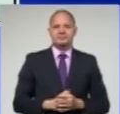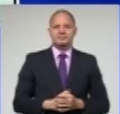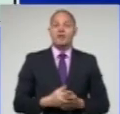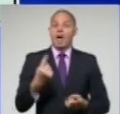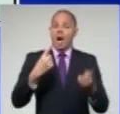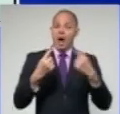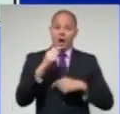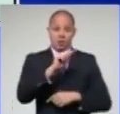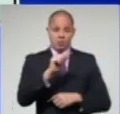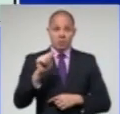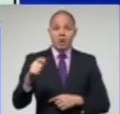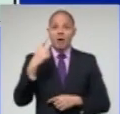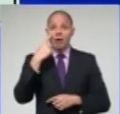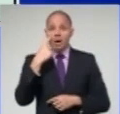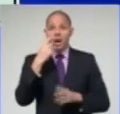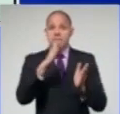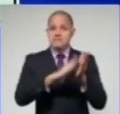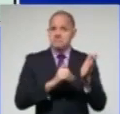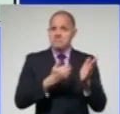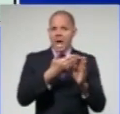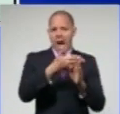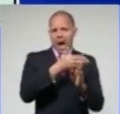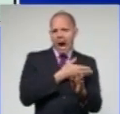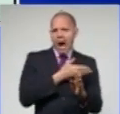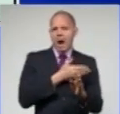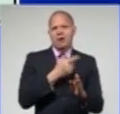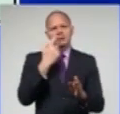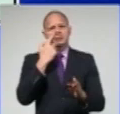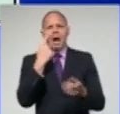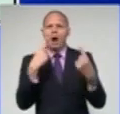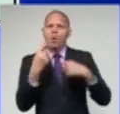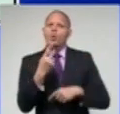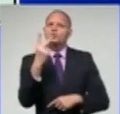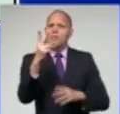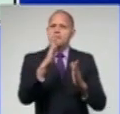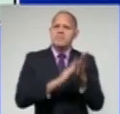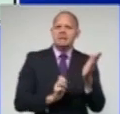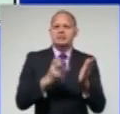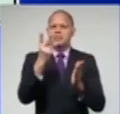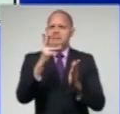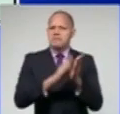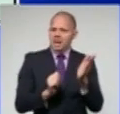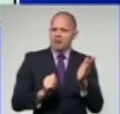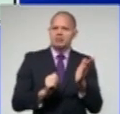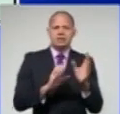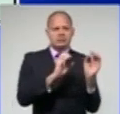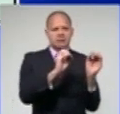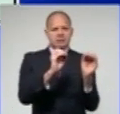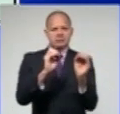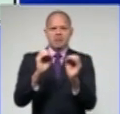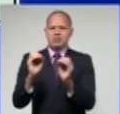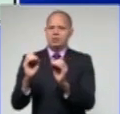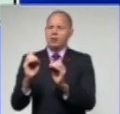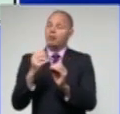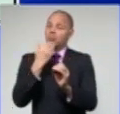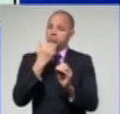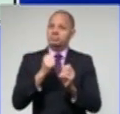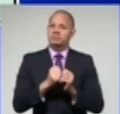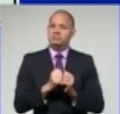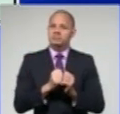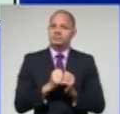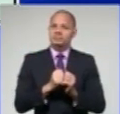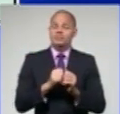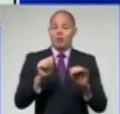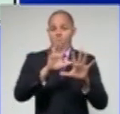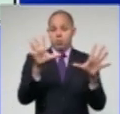the provinces of Cienfuegos, Pinar del Río, Las Tunas, Granma, Santiago de Cuba, Guantánamo,